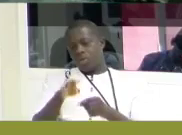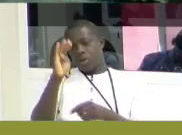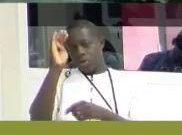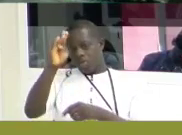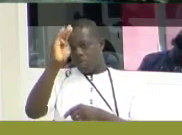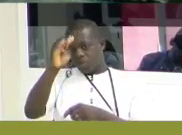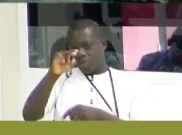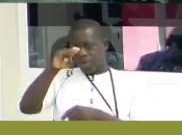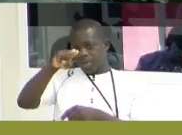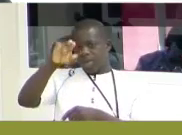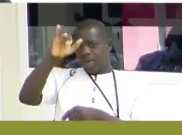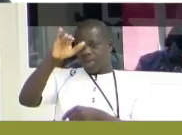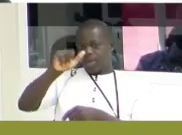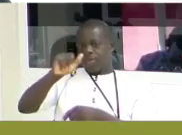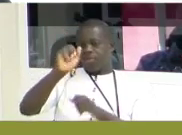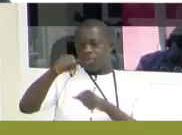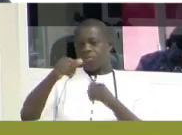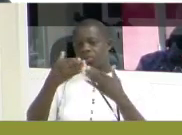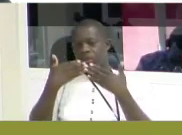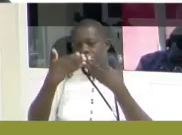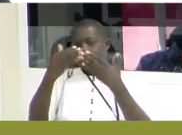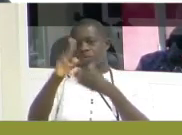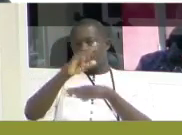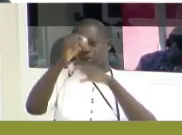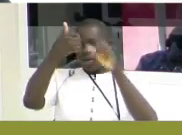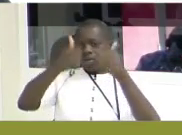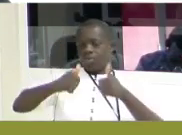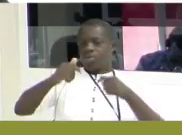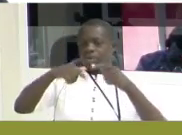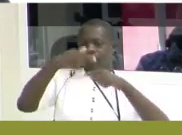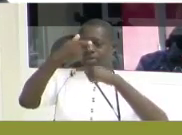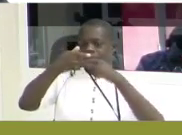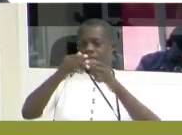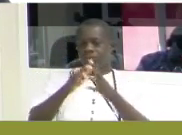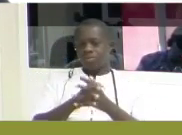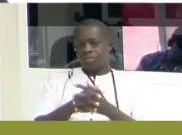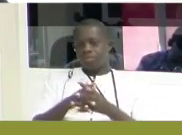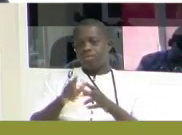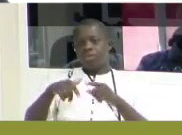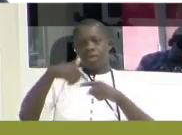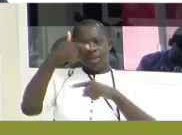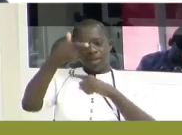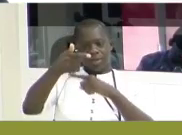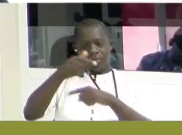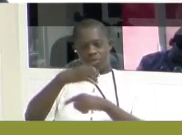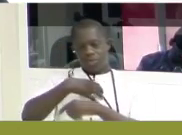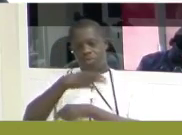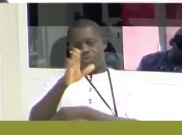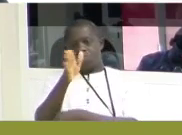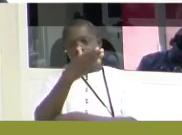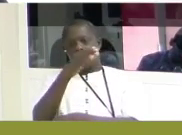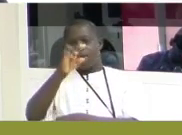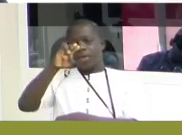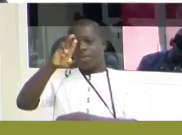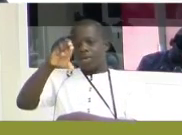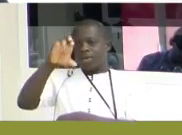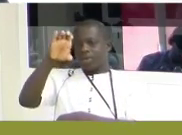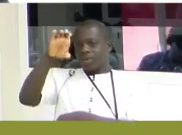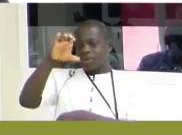happened after you were called. So the next day, as I was about to leave for MRC to attend a function on behalf of the